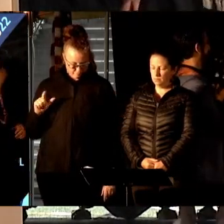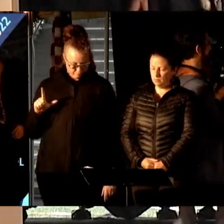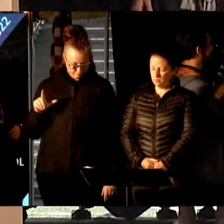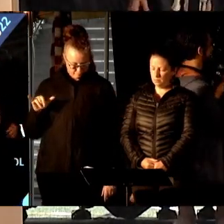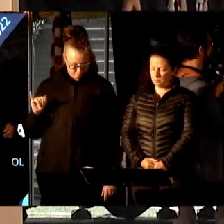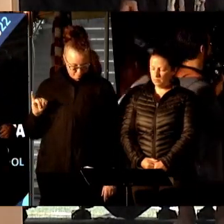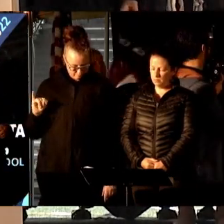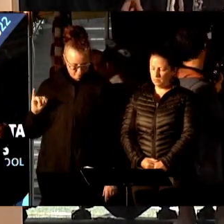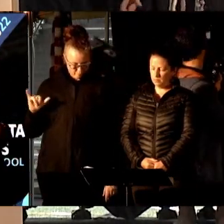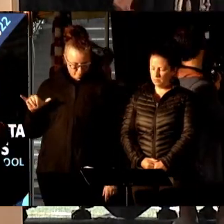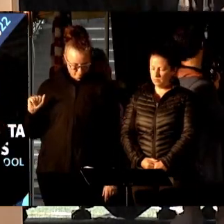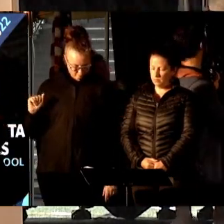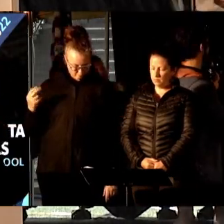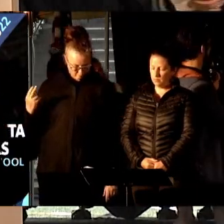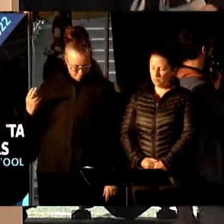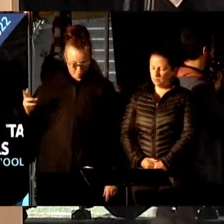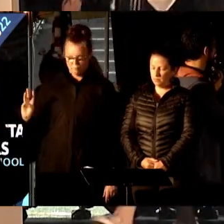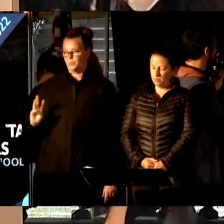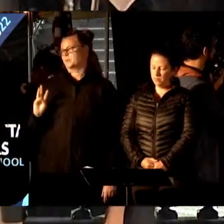Aaliyah K. Wright.